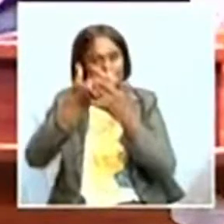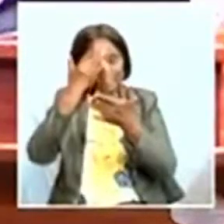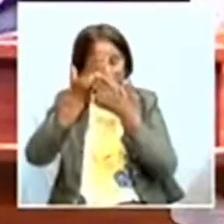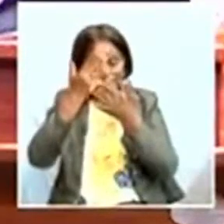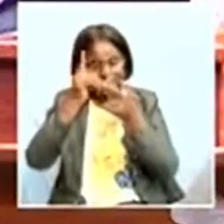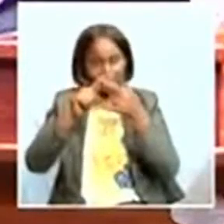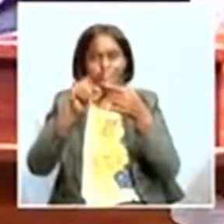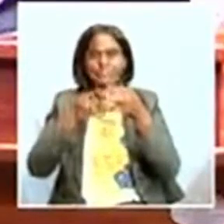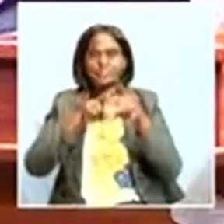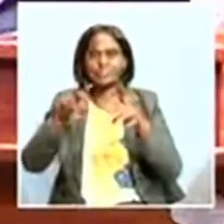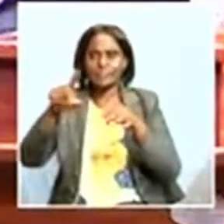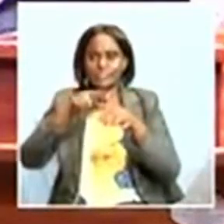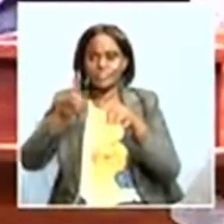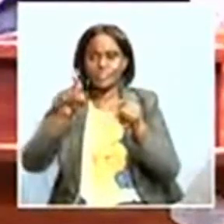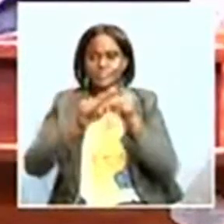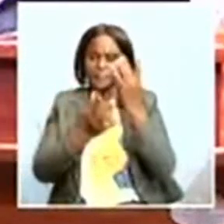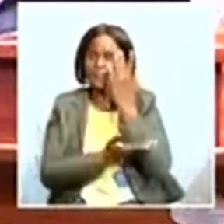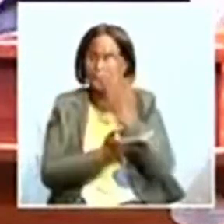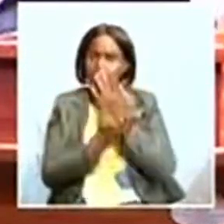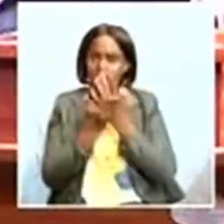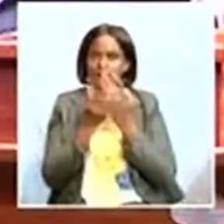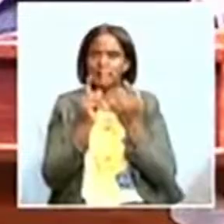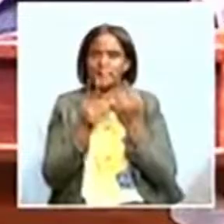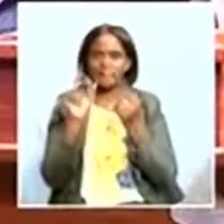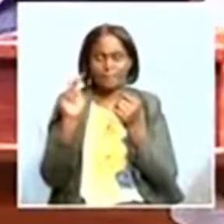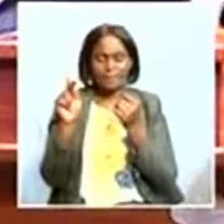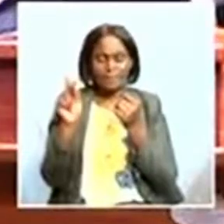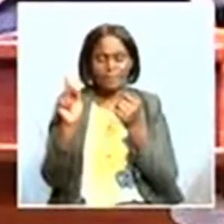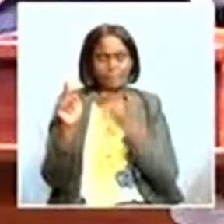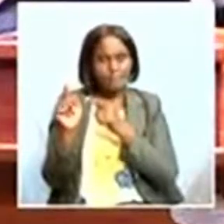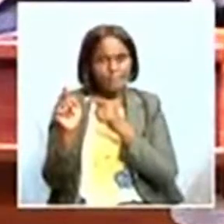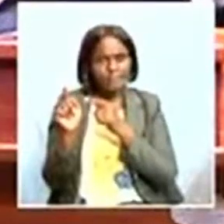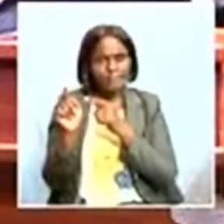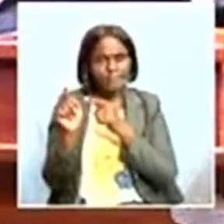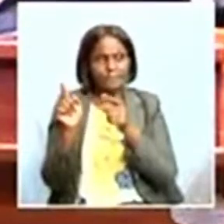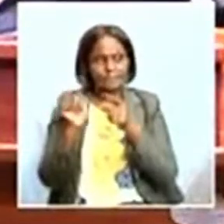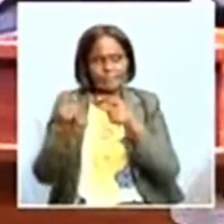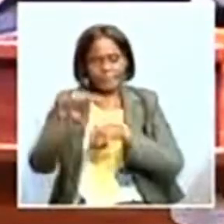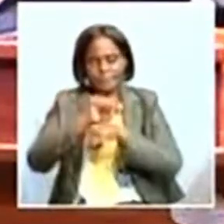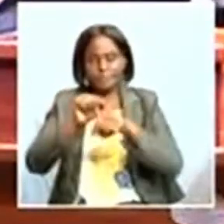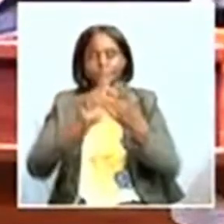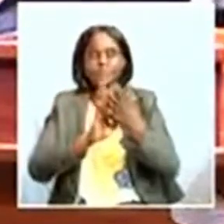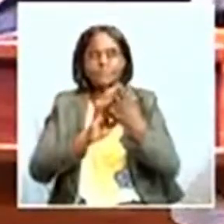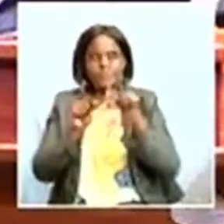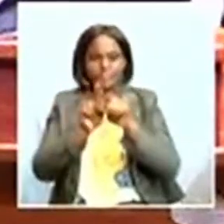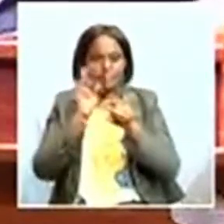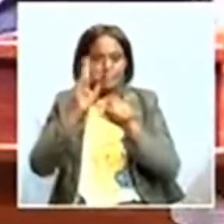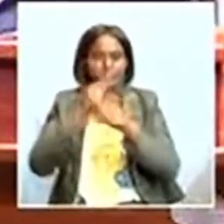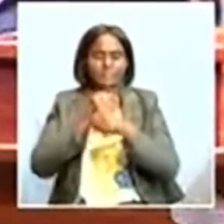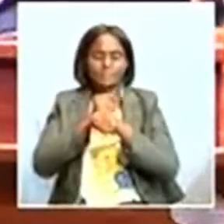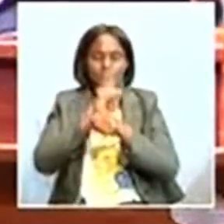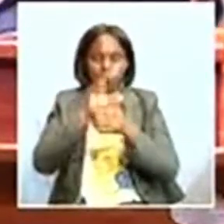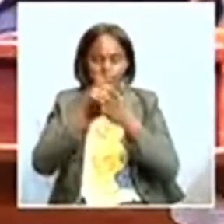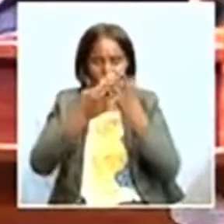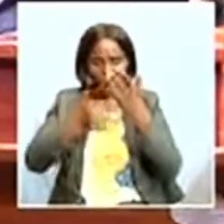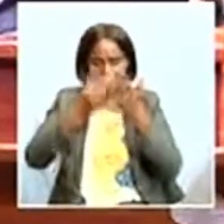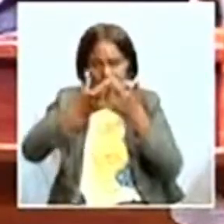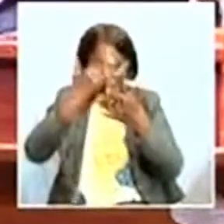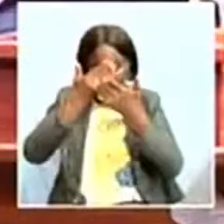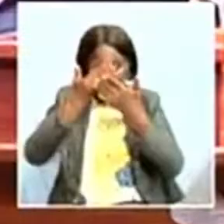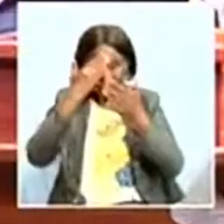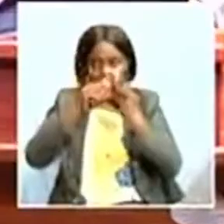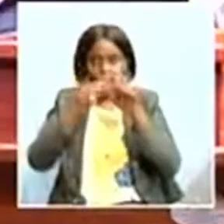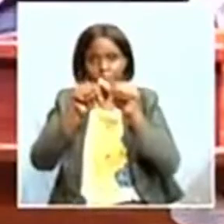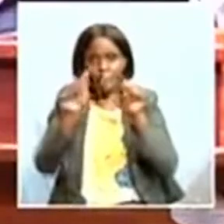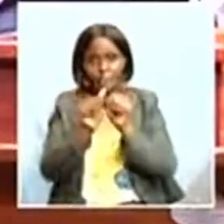to commute. Upgrading Katakauchu to a secondary school will ensure that students in this